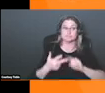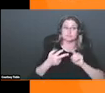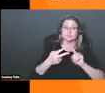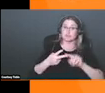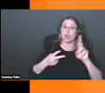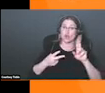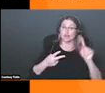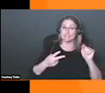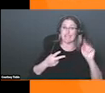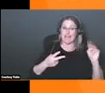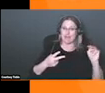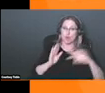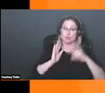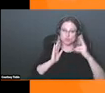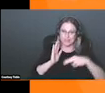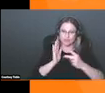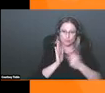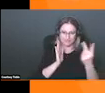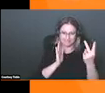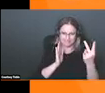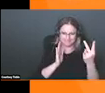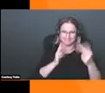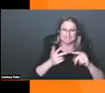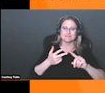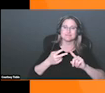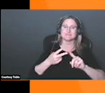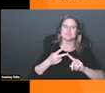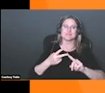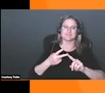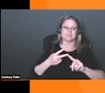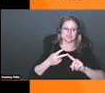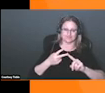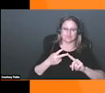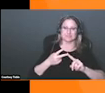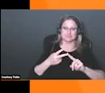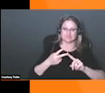manual twice, which is essentially reading the proposal or